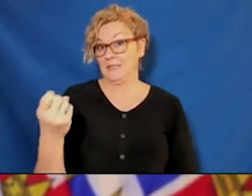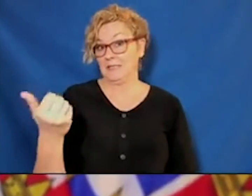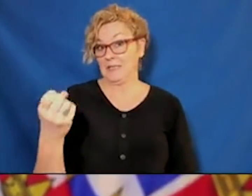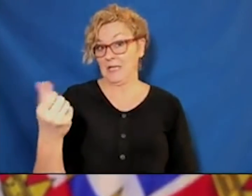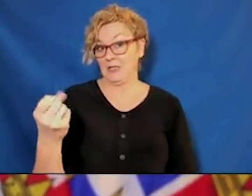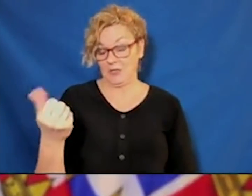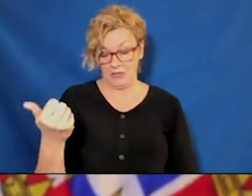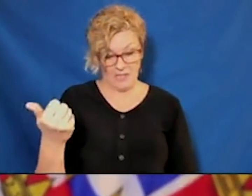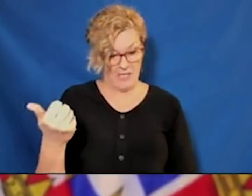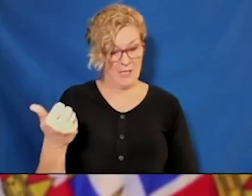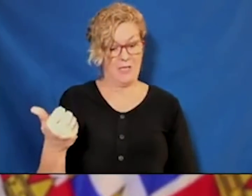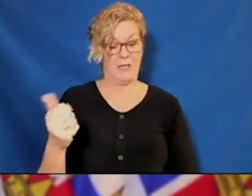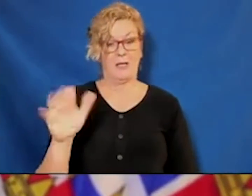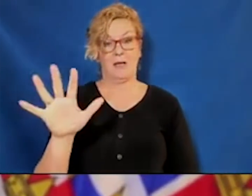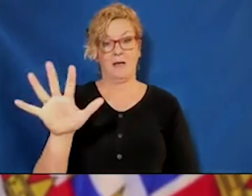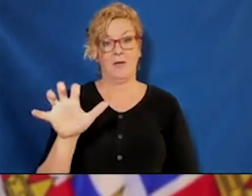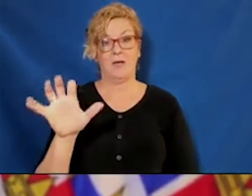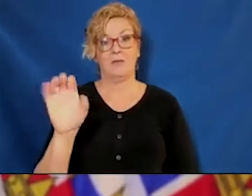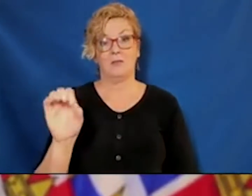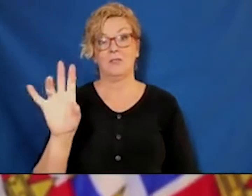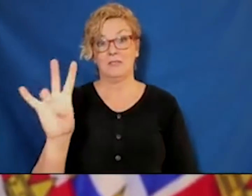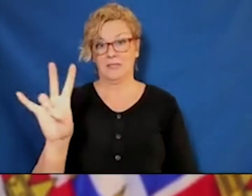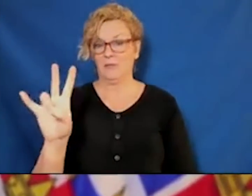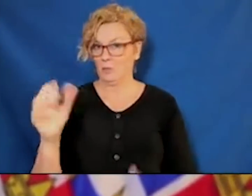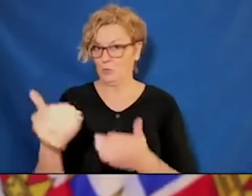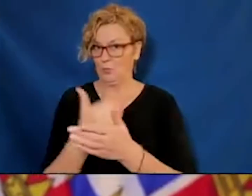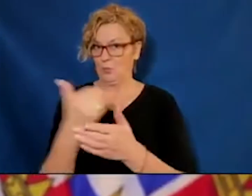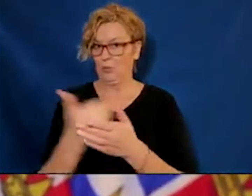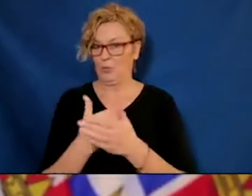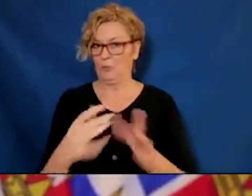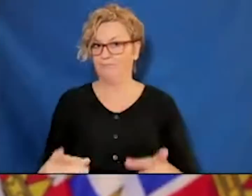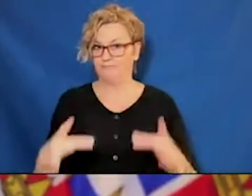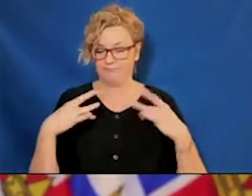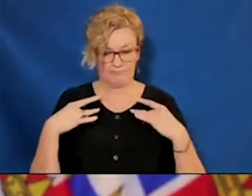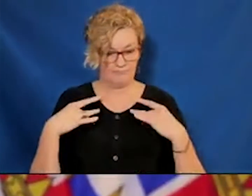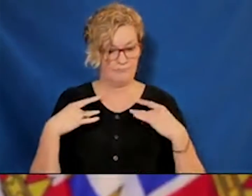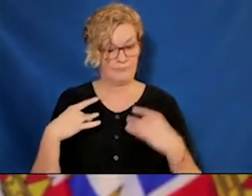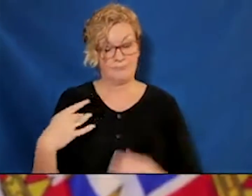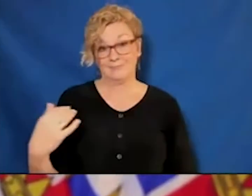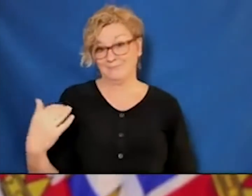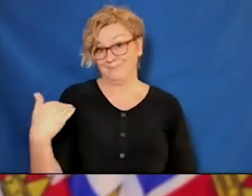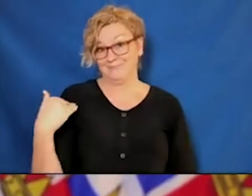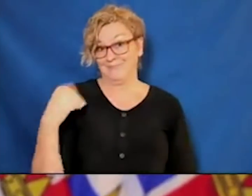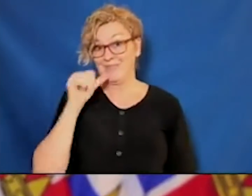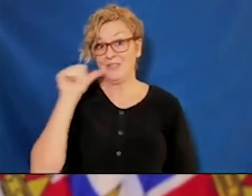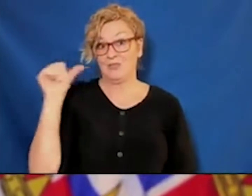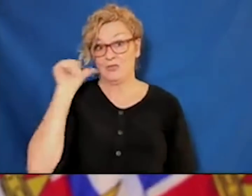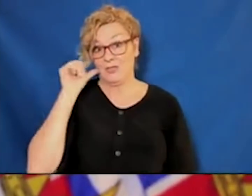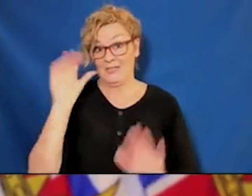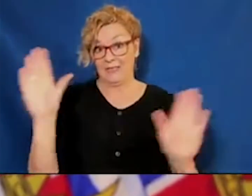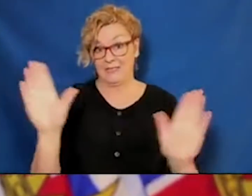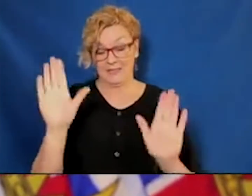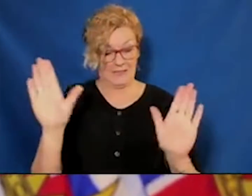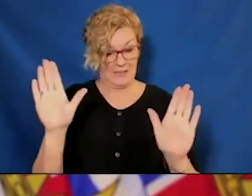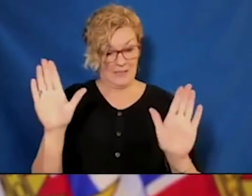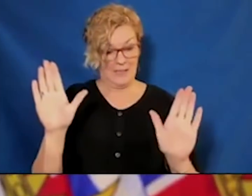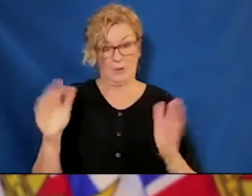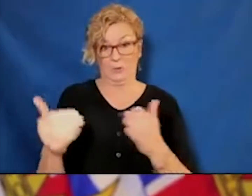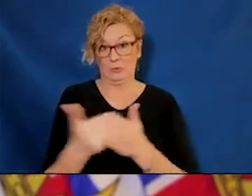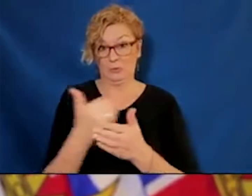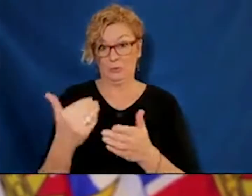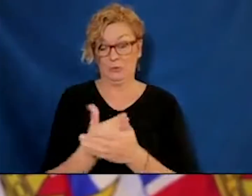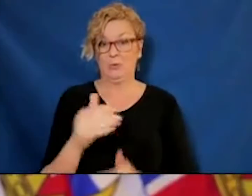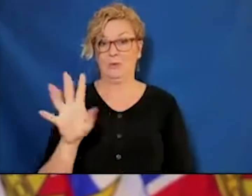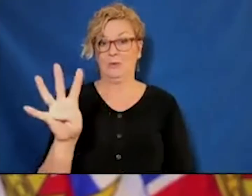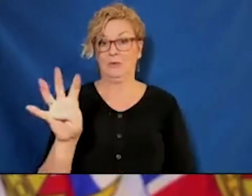an additional 507 new cases. And in the last 24 hours, 430 new cases. That brings our